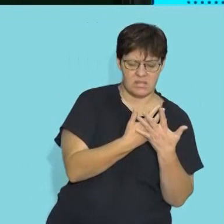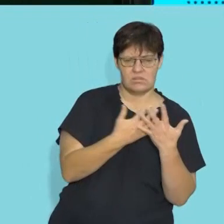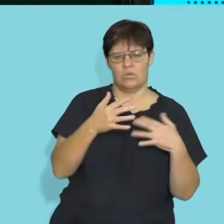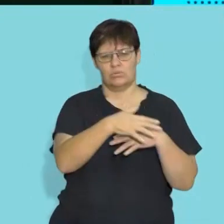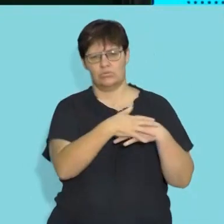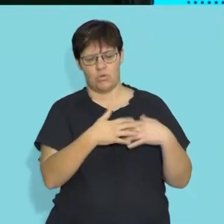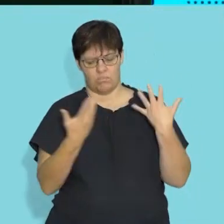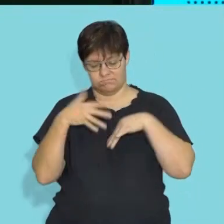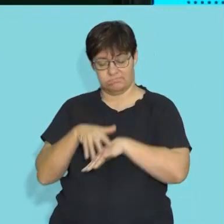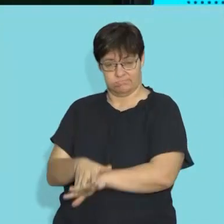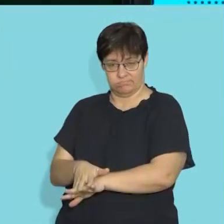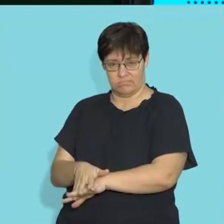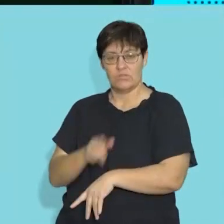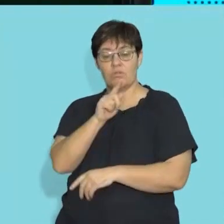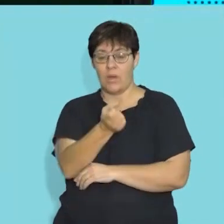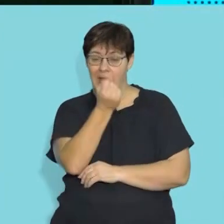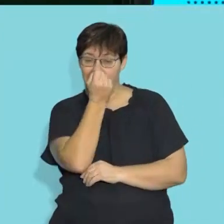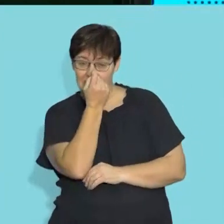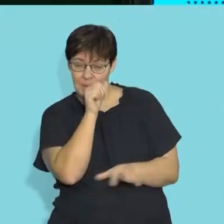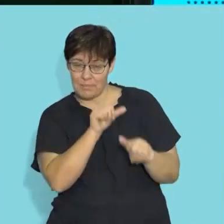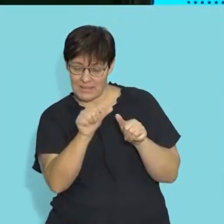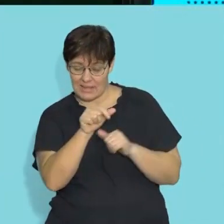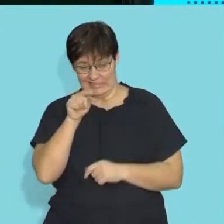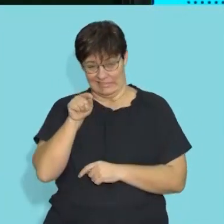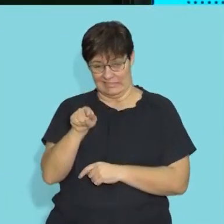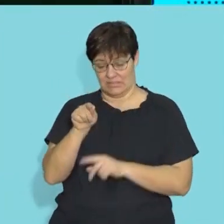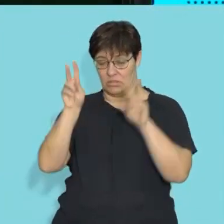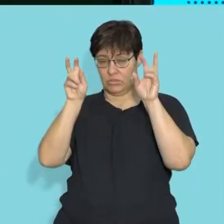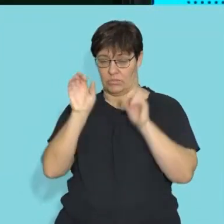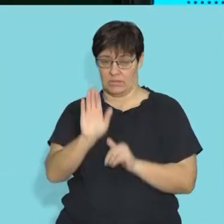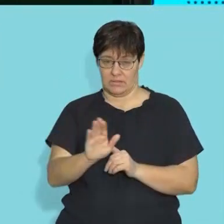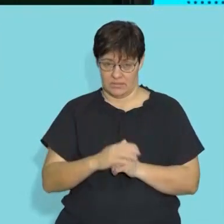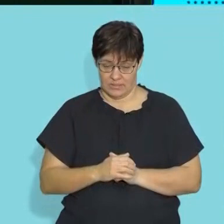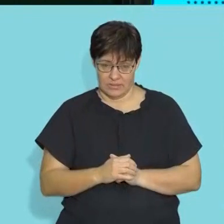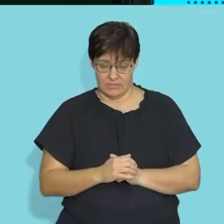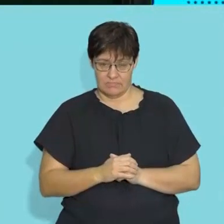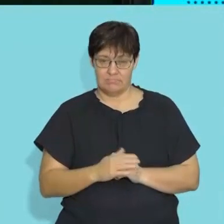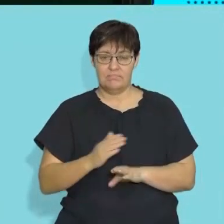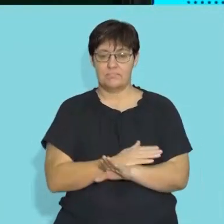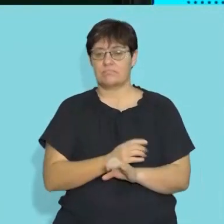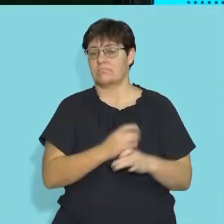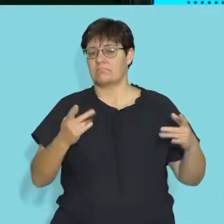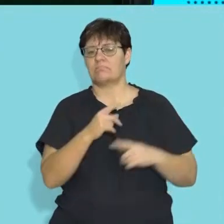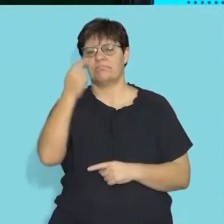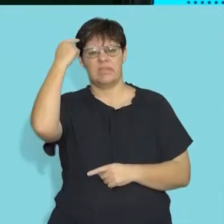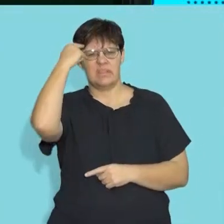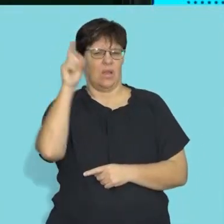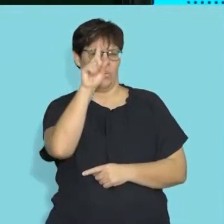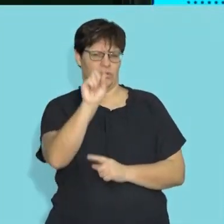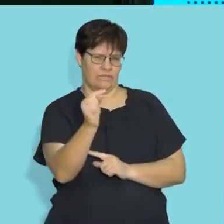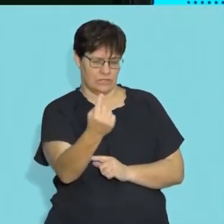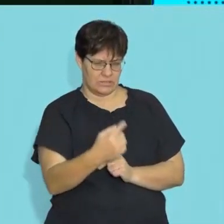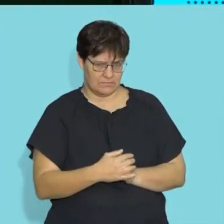for you to have a better understanding of chemical equilibrium. Just before we start, I would like you to think of the